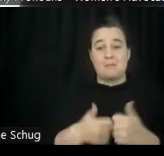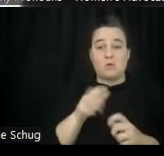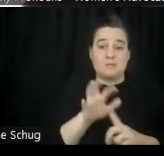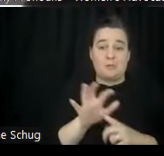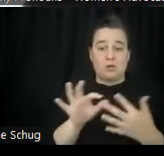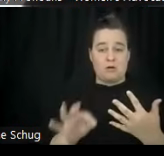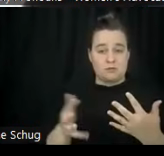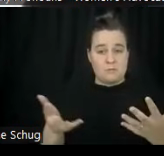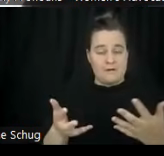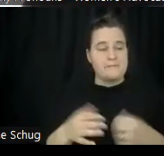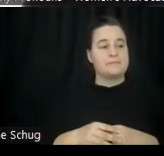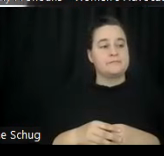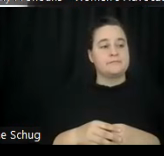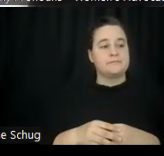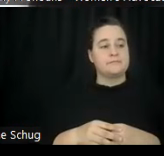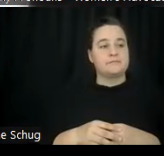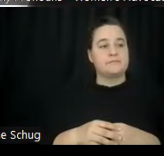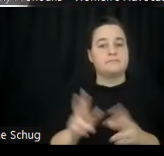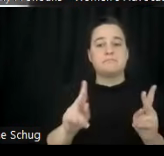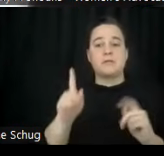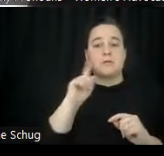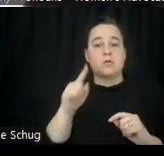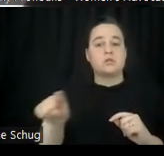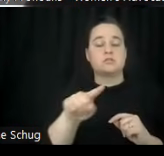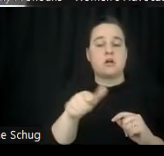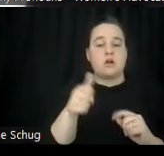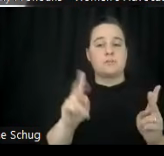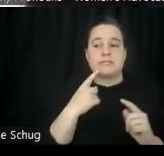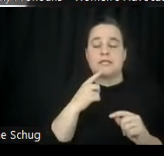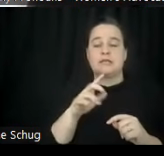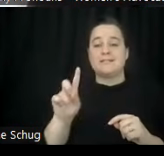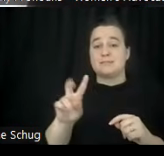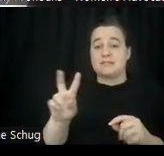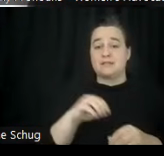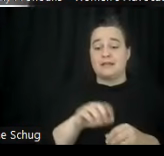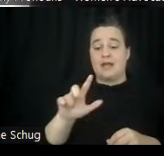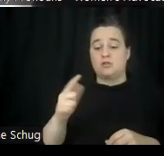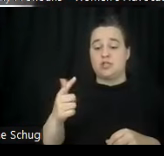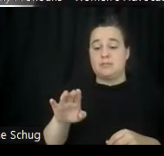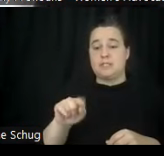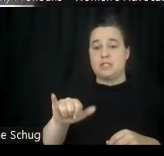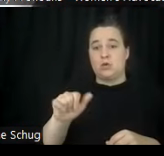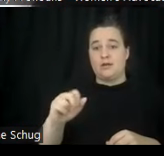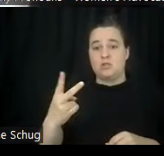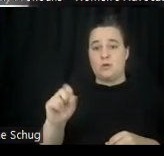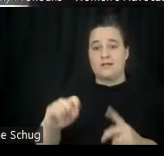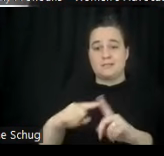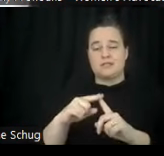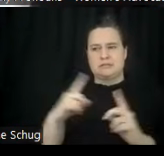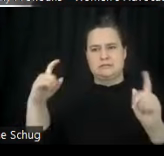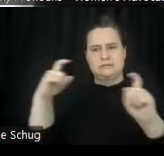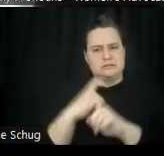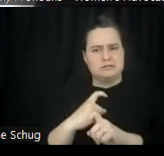was folks have heard other people say that domestic violence in LGBTQIA2S+ relationships is too